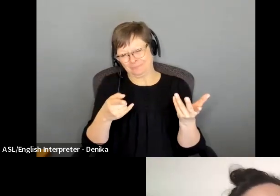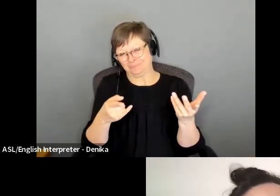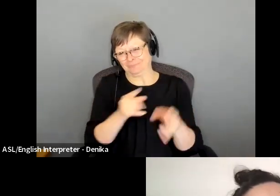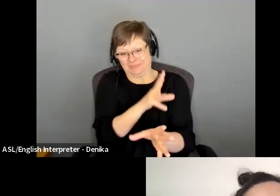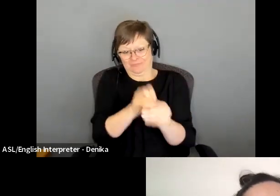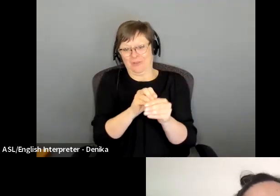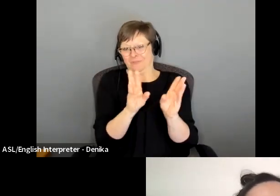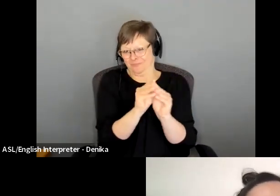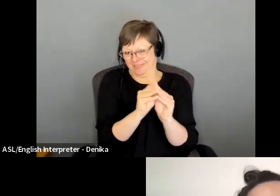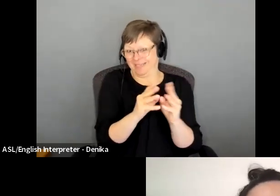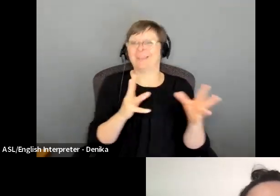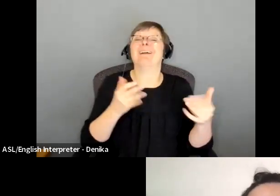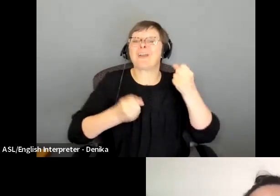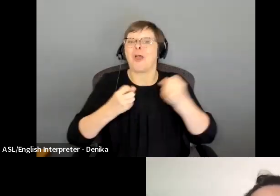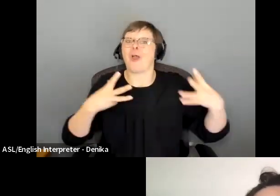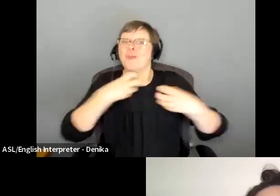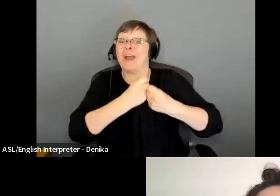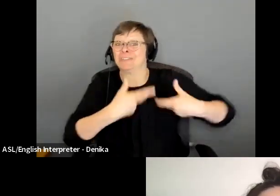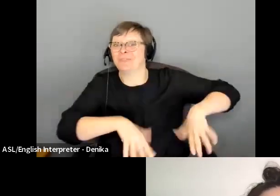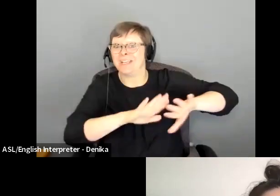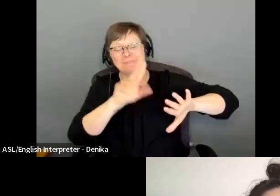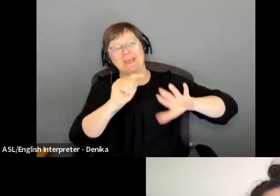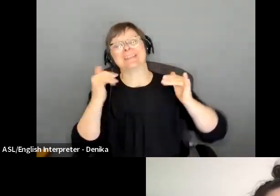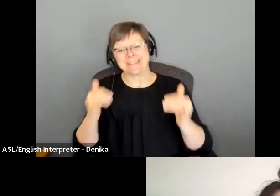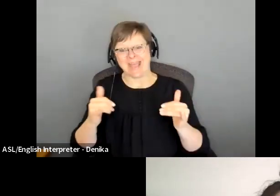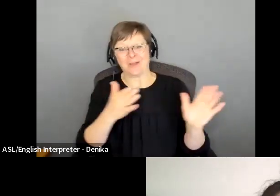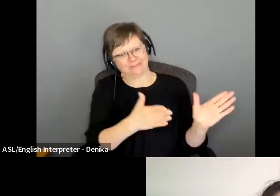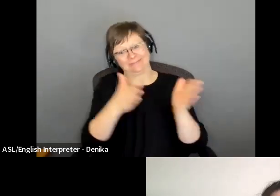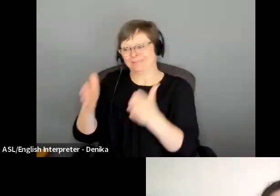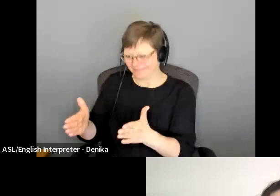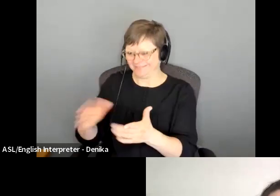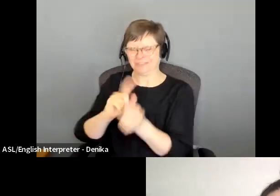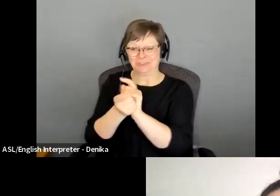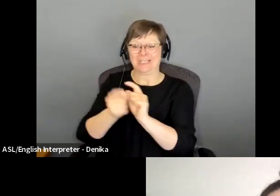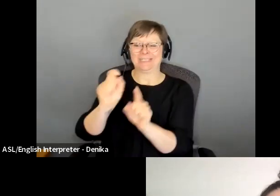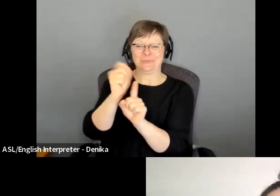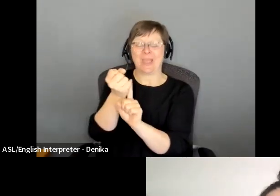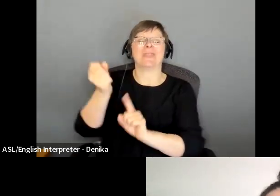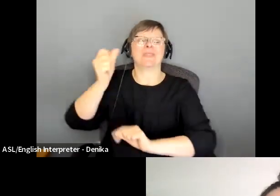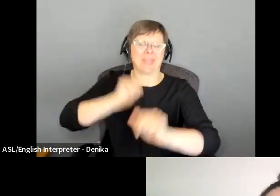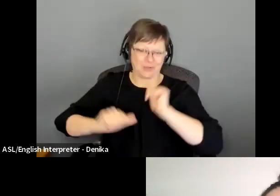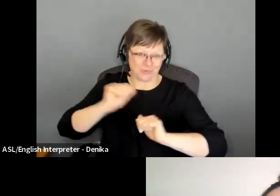car crash, but we're going to take it into the theater and say that hypothetically,